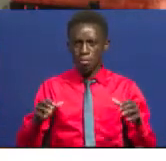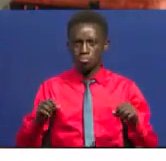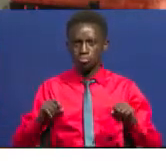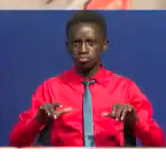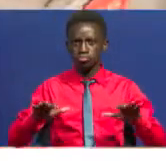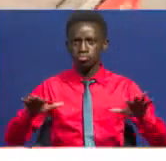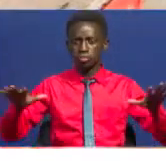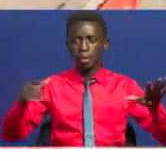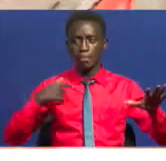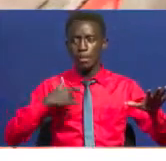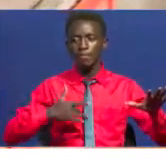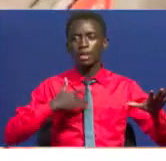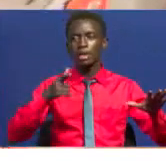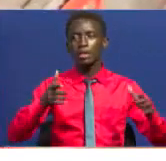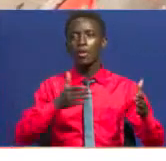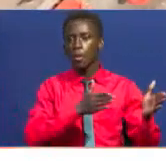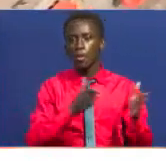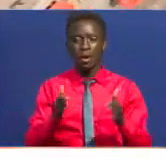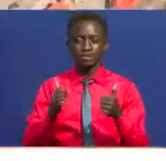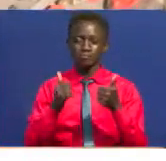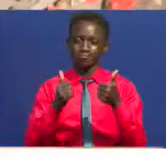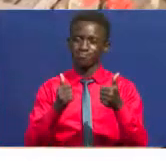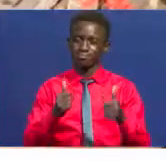good opportunity.